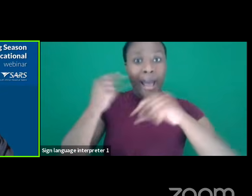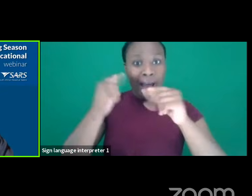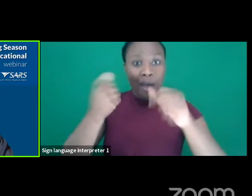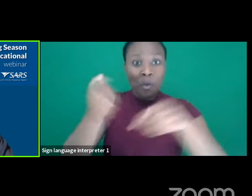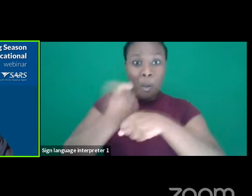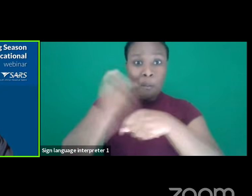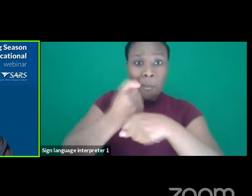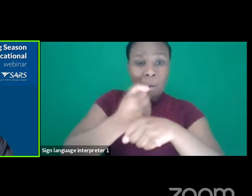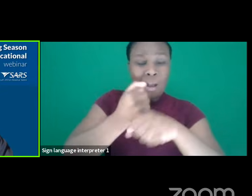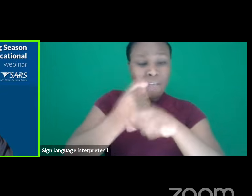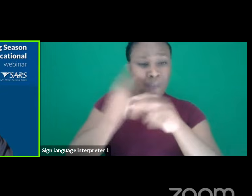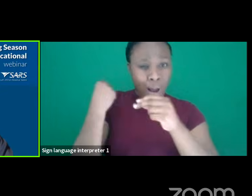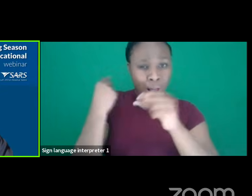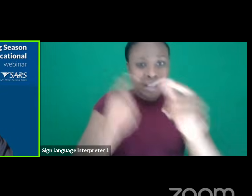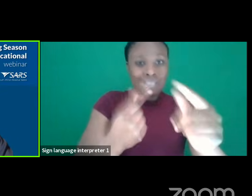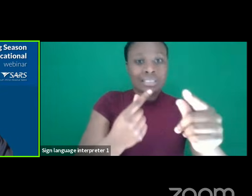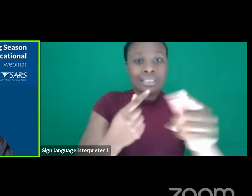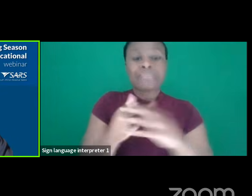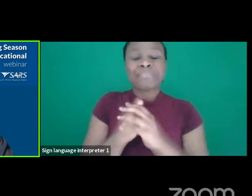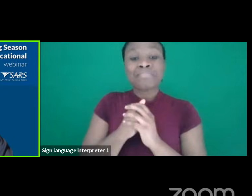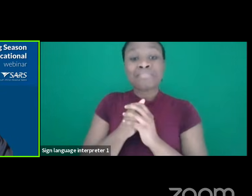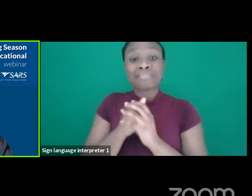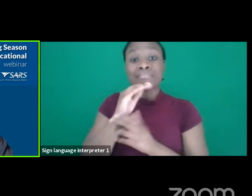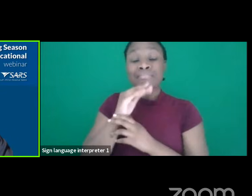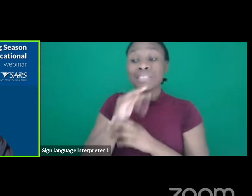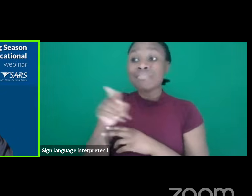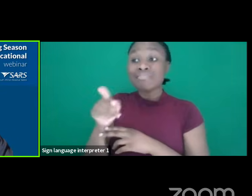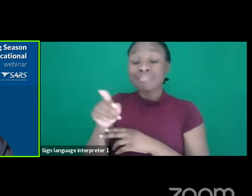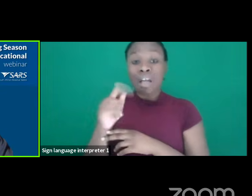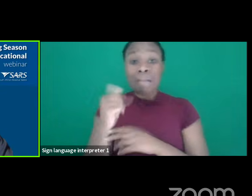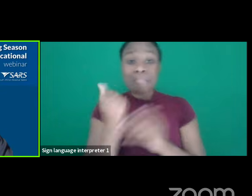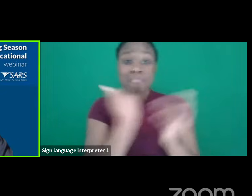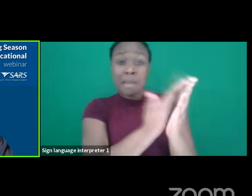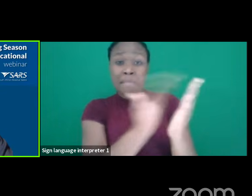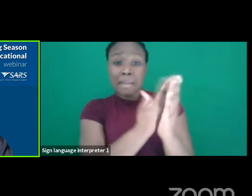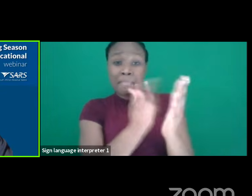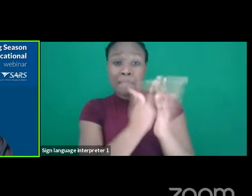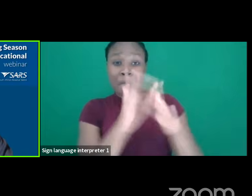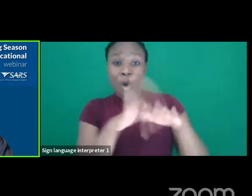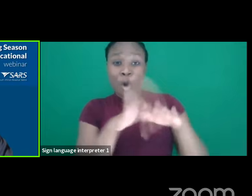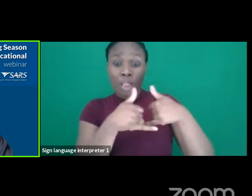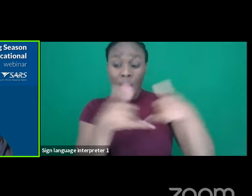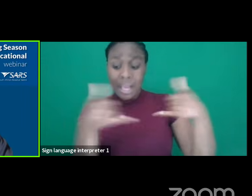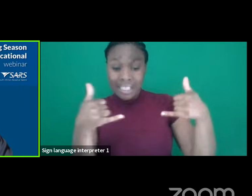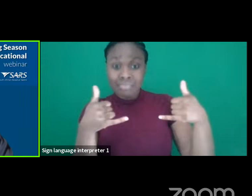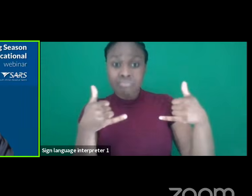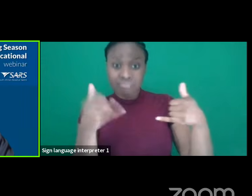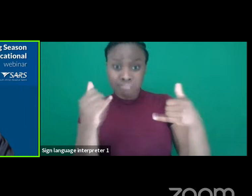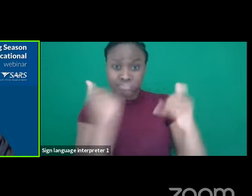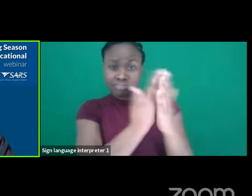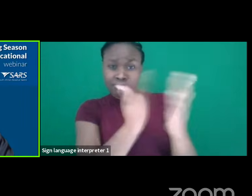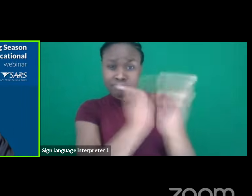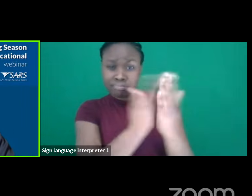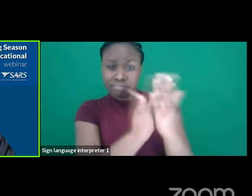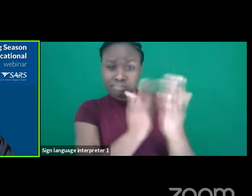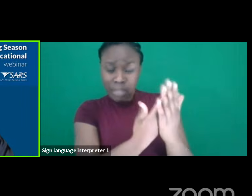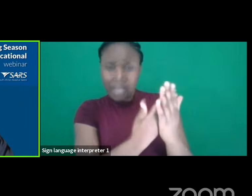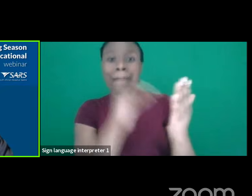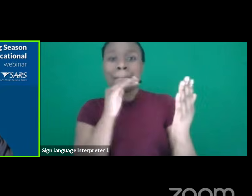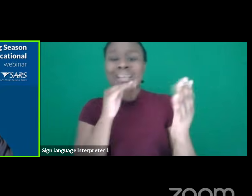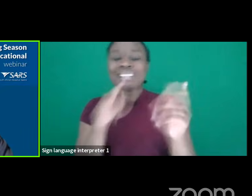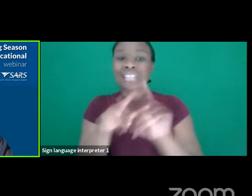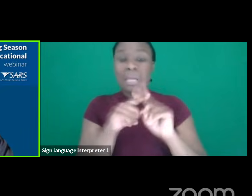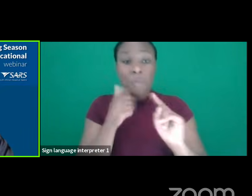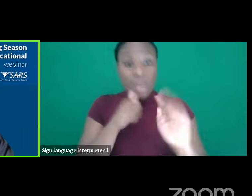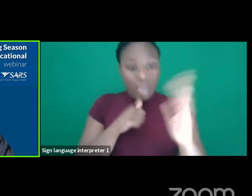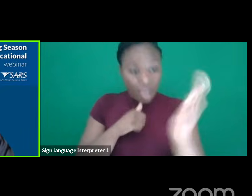submissions into the system through these electronic channels, but also on our part, we improving our efficiency in